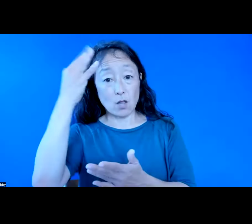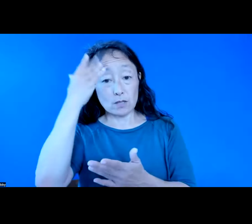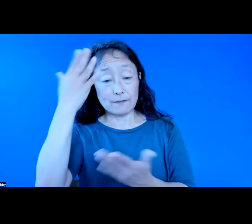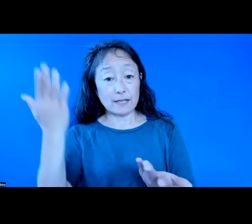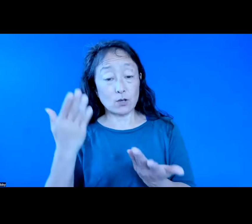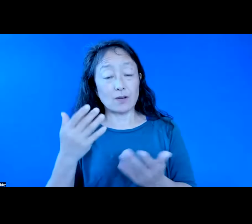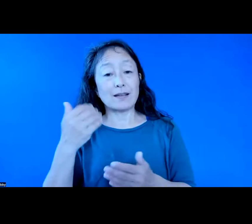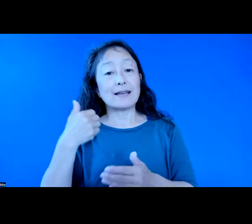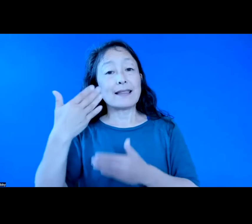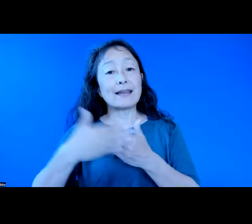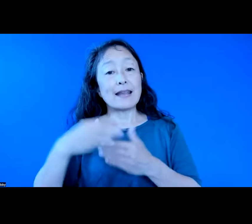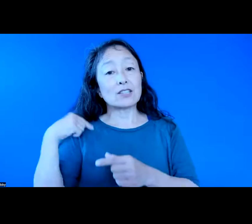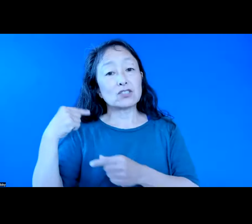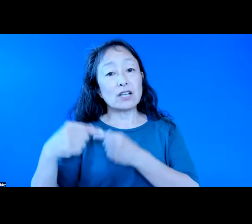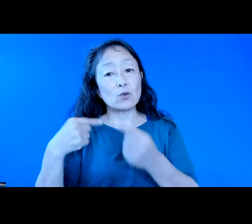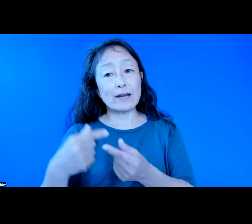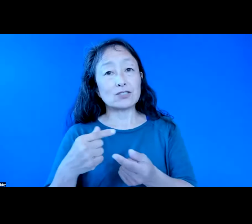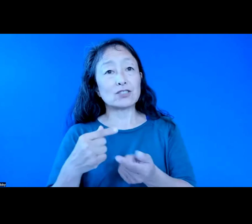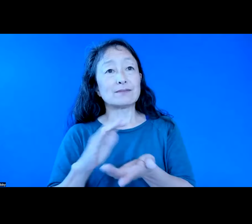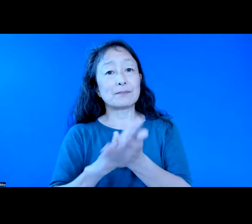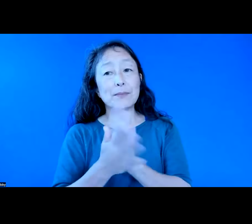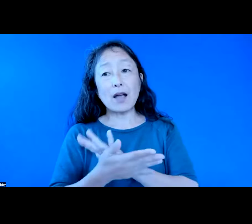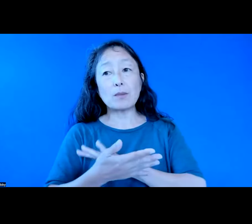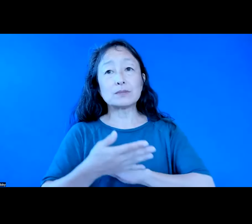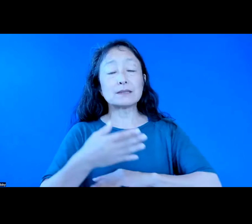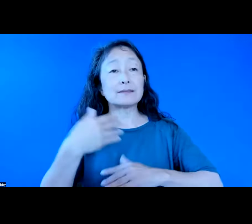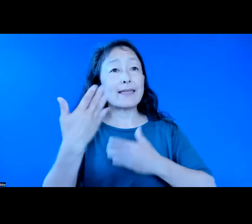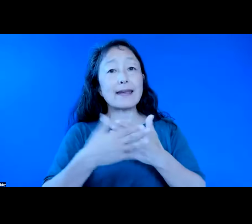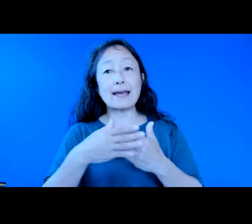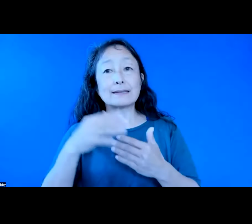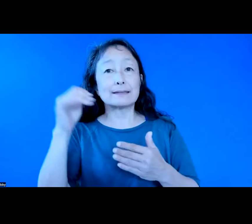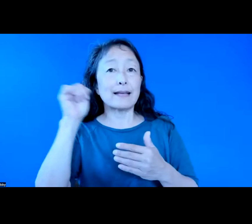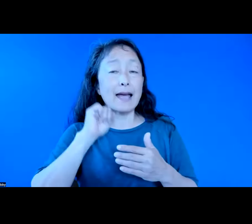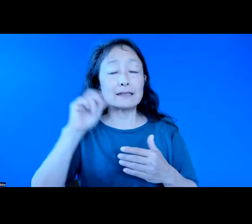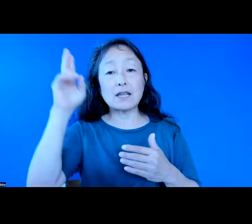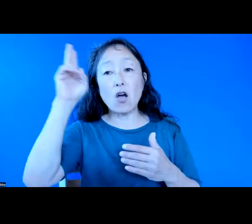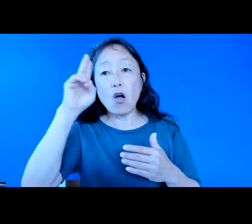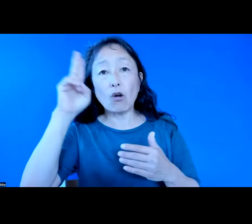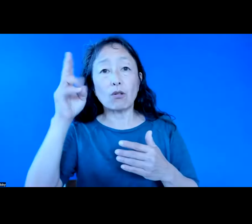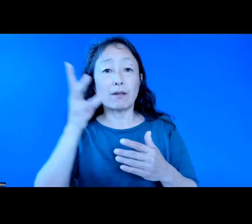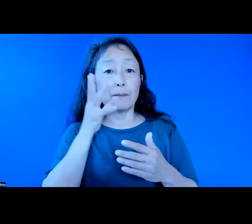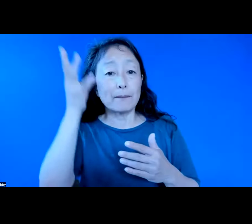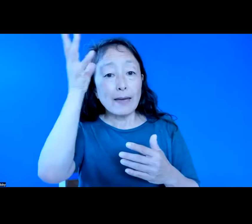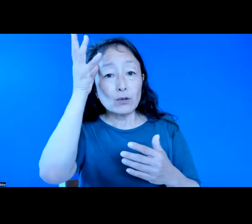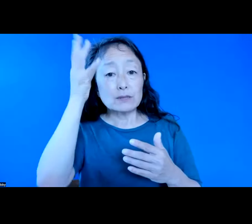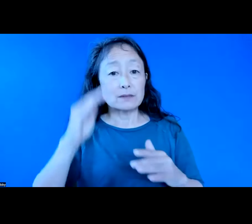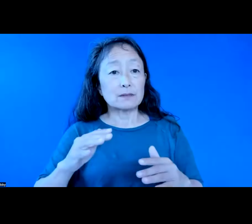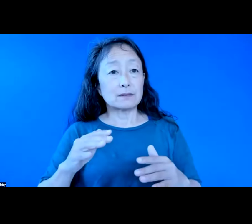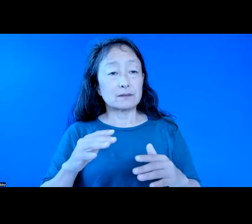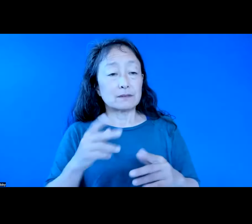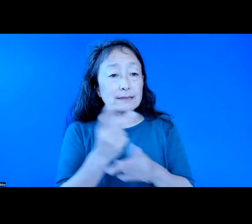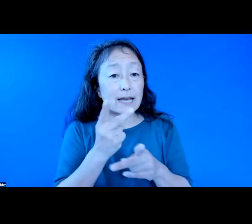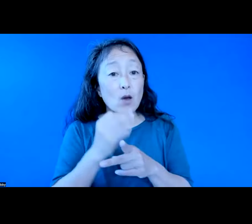uncle, them, grandparents, and parents raising the next generation. So in every facet of our work,